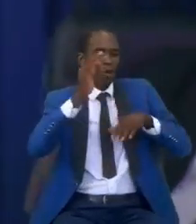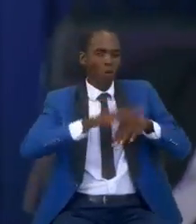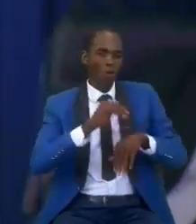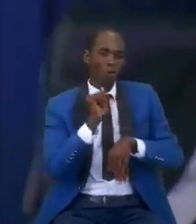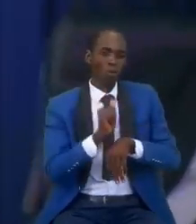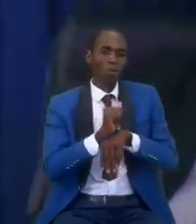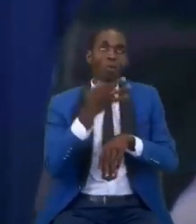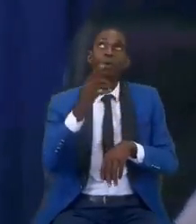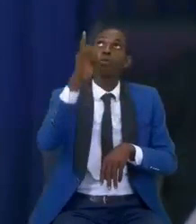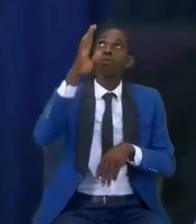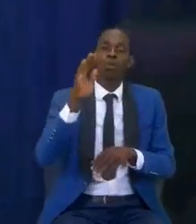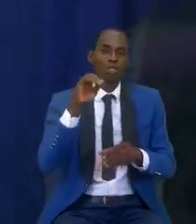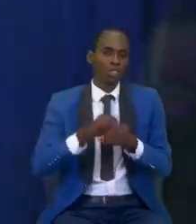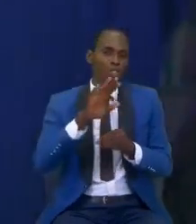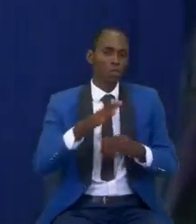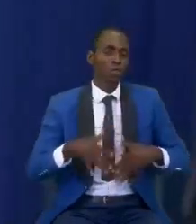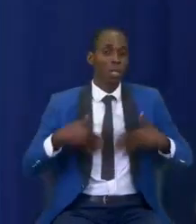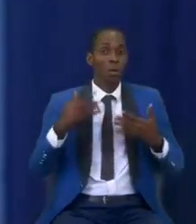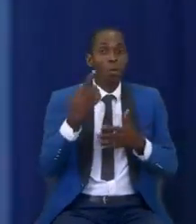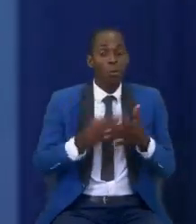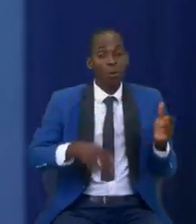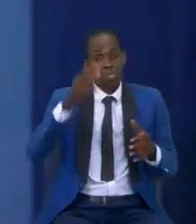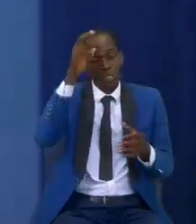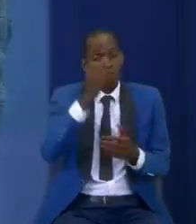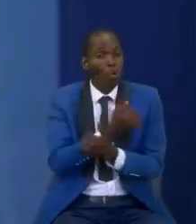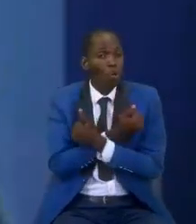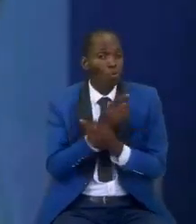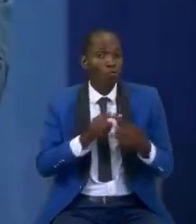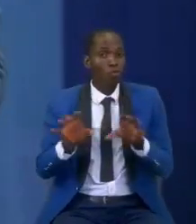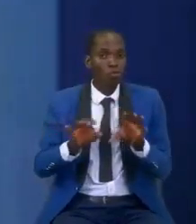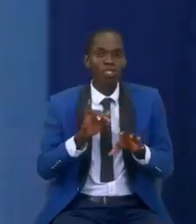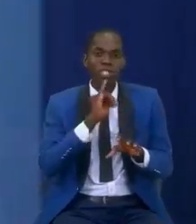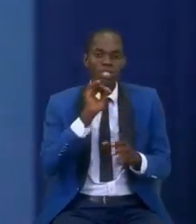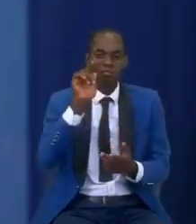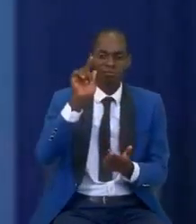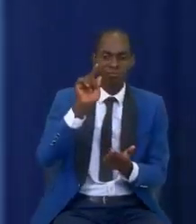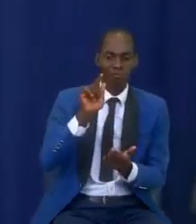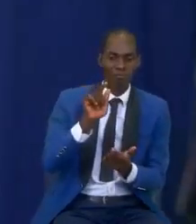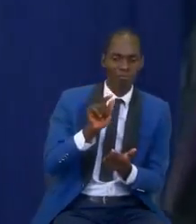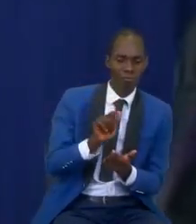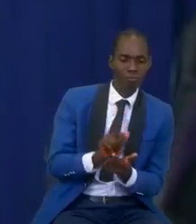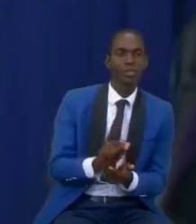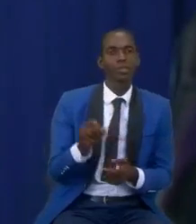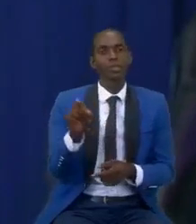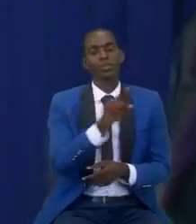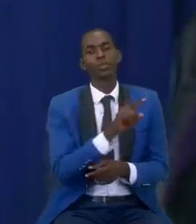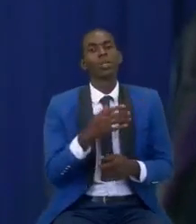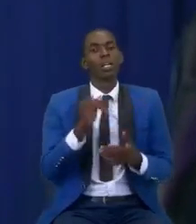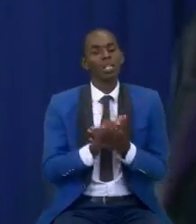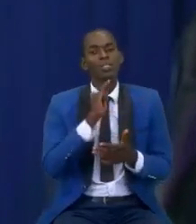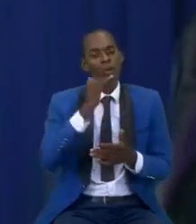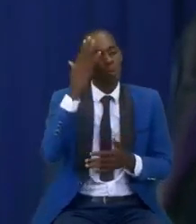and destroy you. And he says, come away from the destroyer and come to the deliverer.